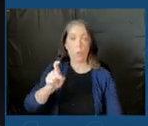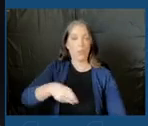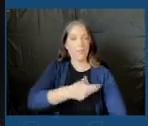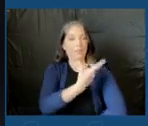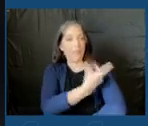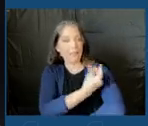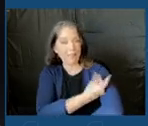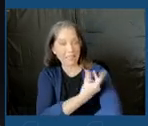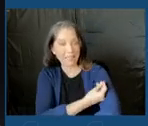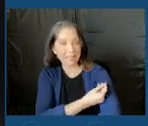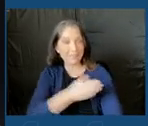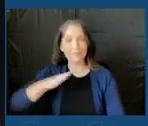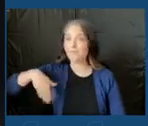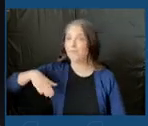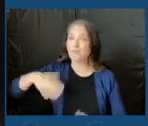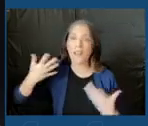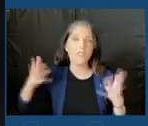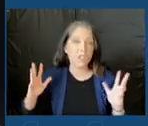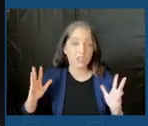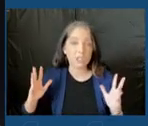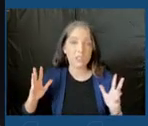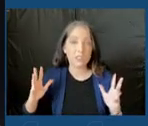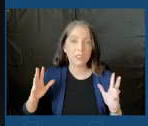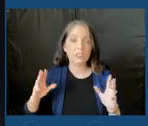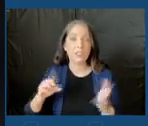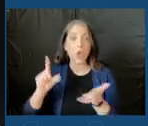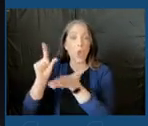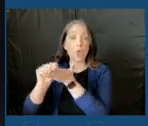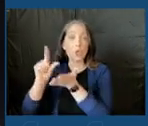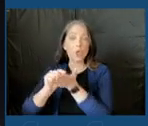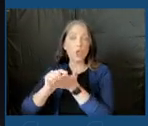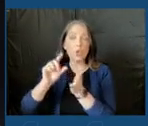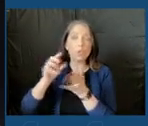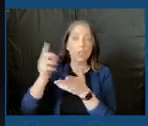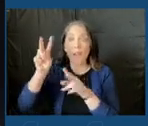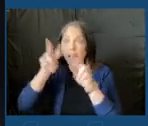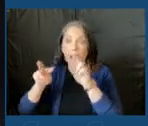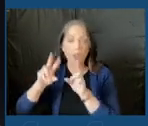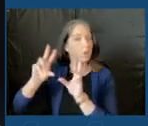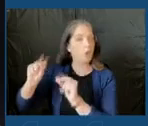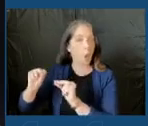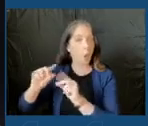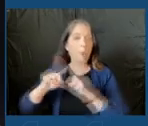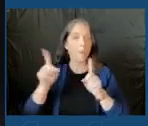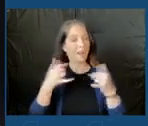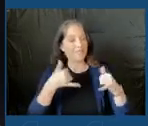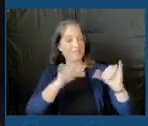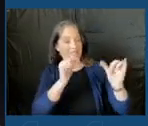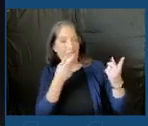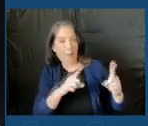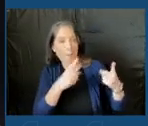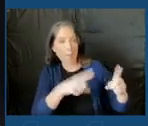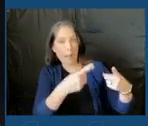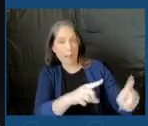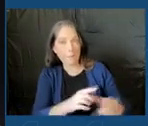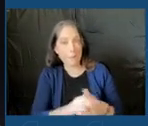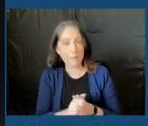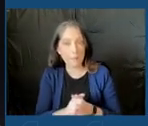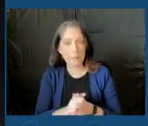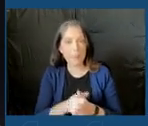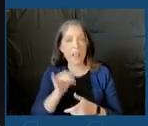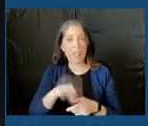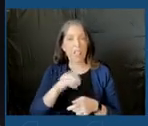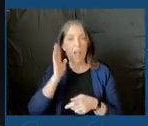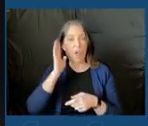of the headlines, but we're not out of the headlights. And that is the COVID truck that will continue to ride